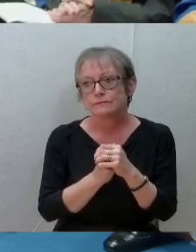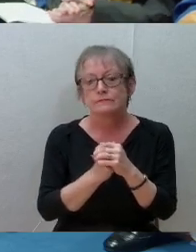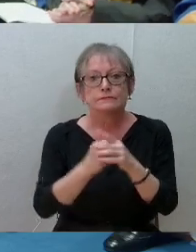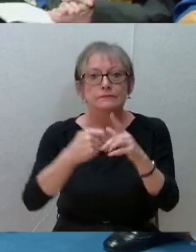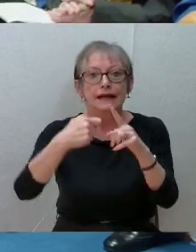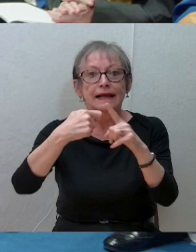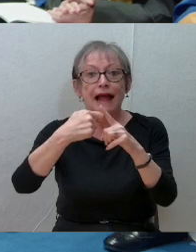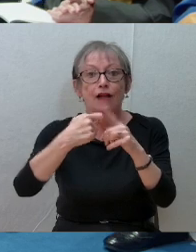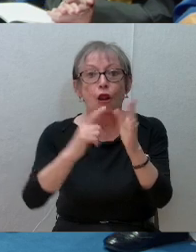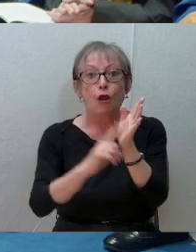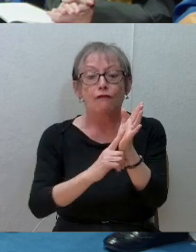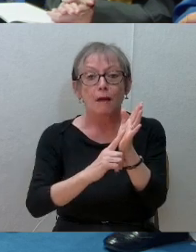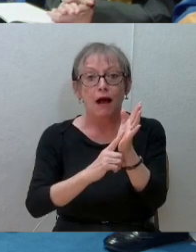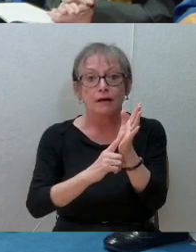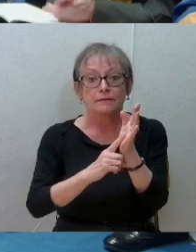Cara Lorimer.